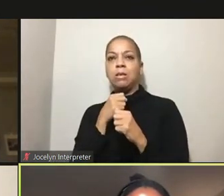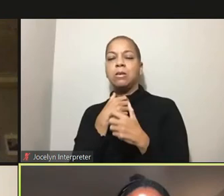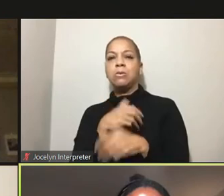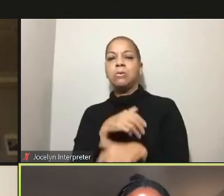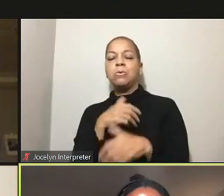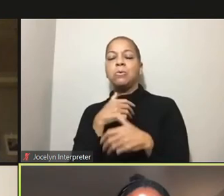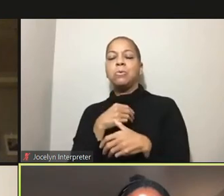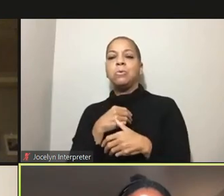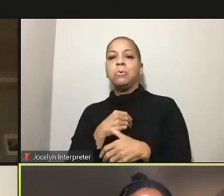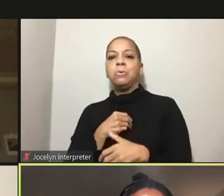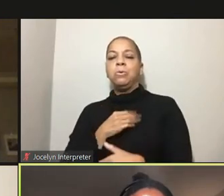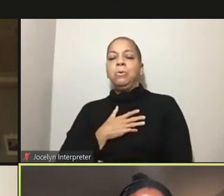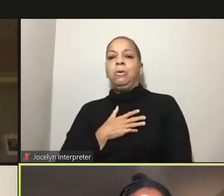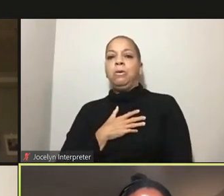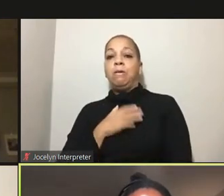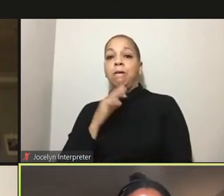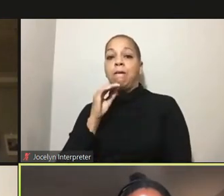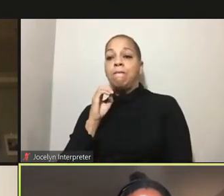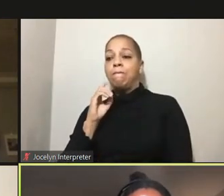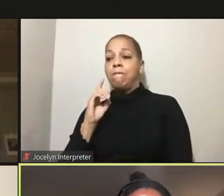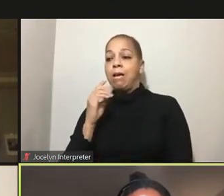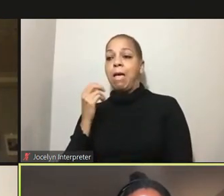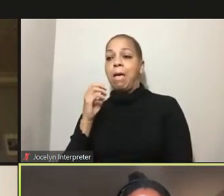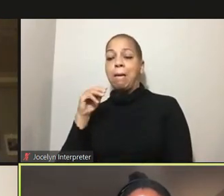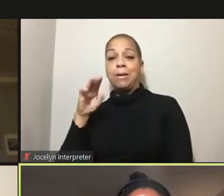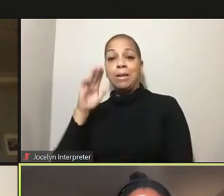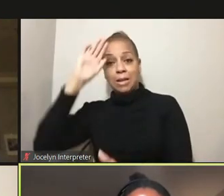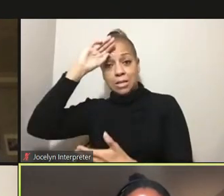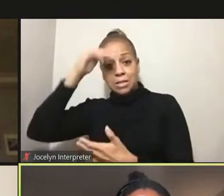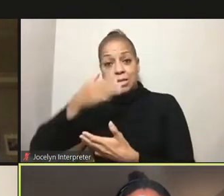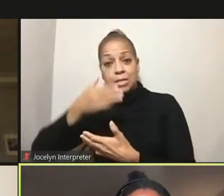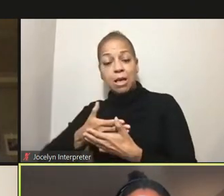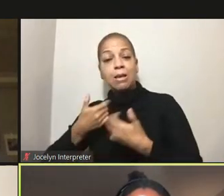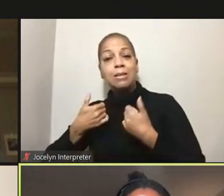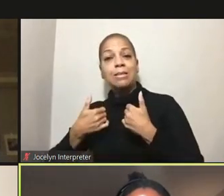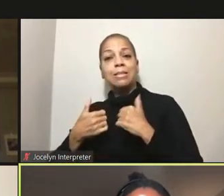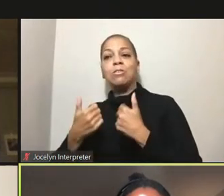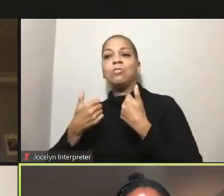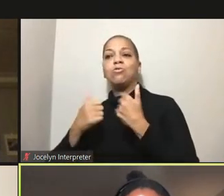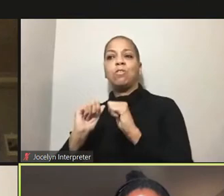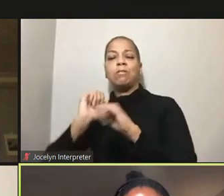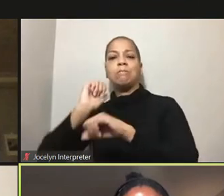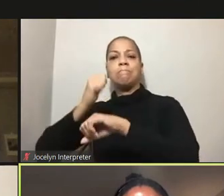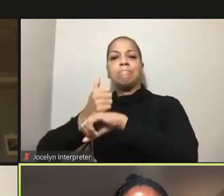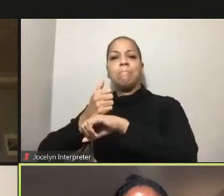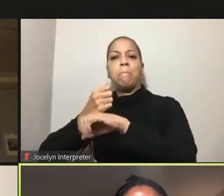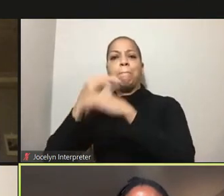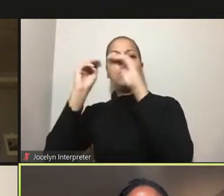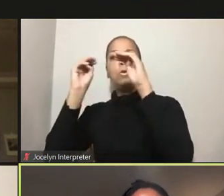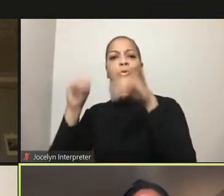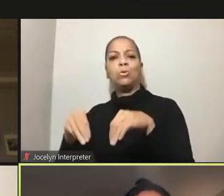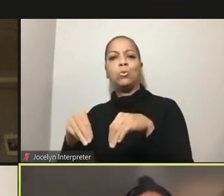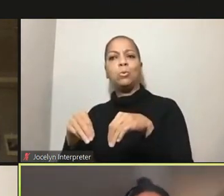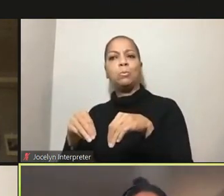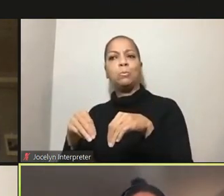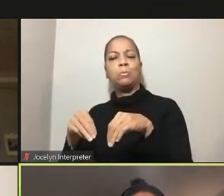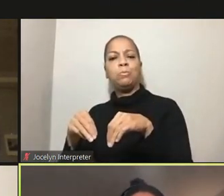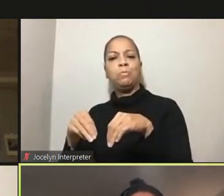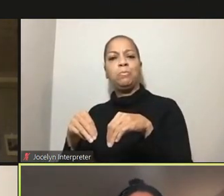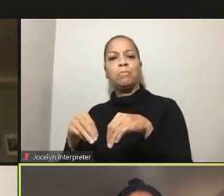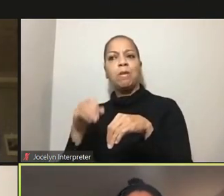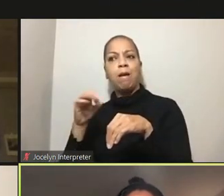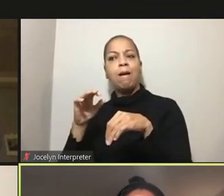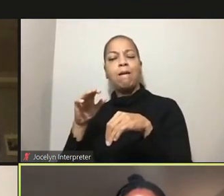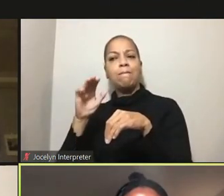you know, Fred Hampton's son is still trying to get a museum produced of the house